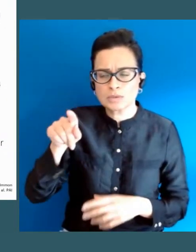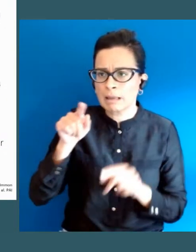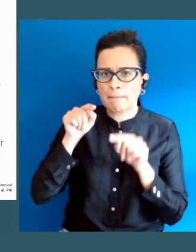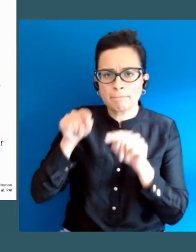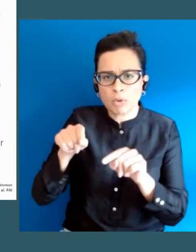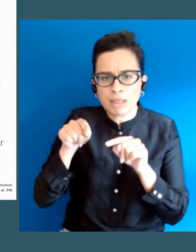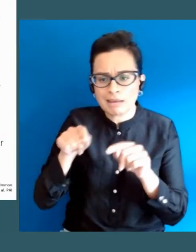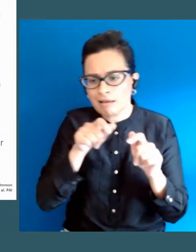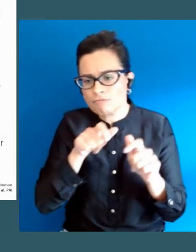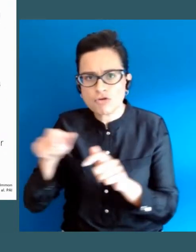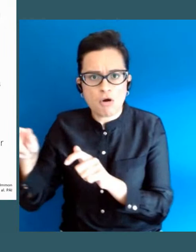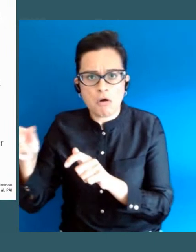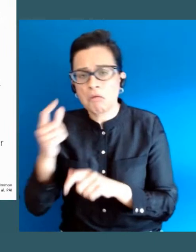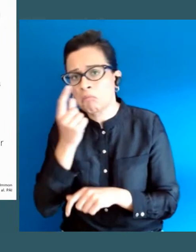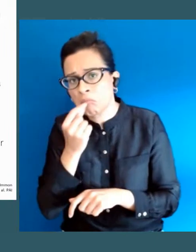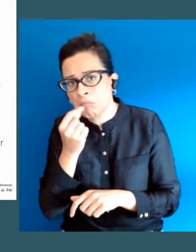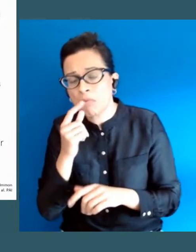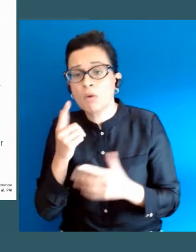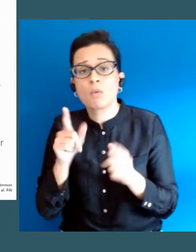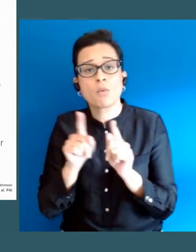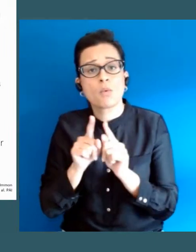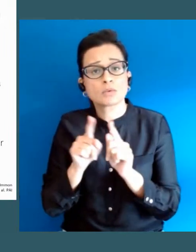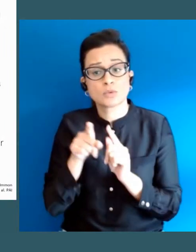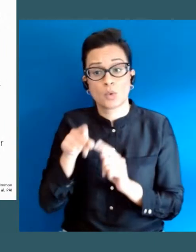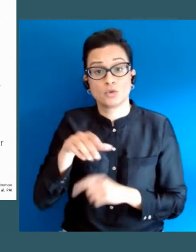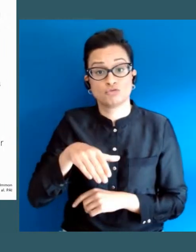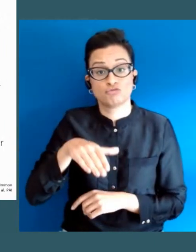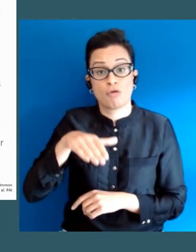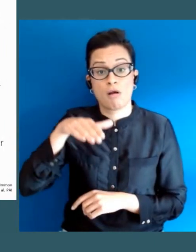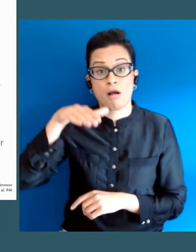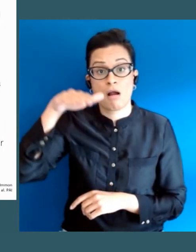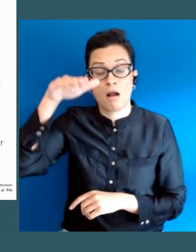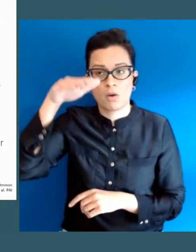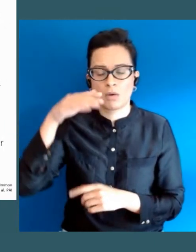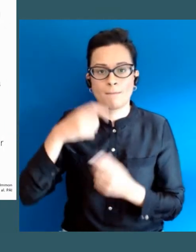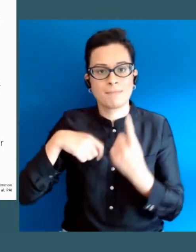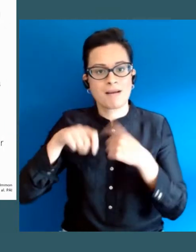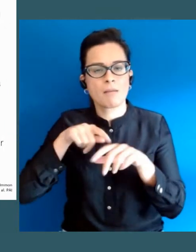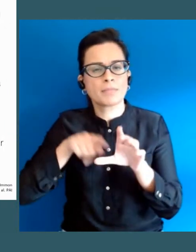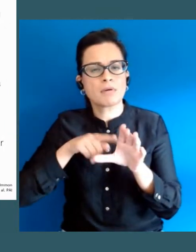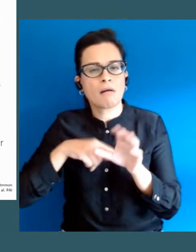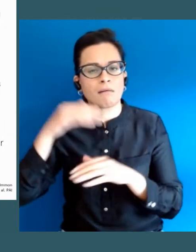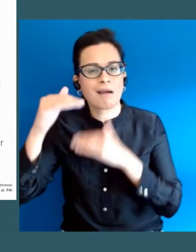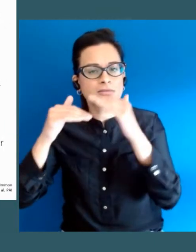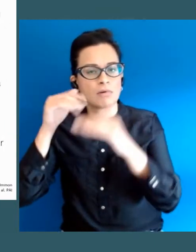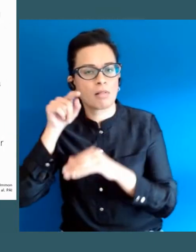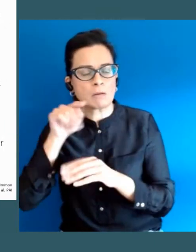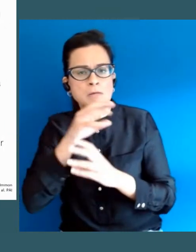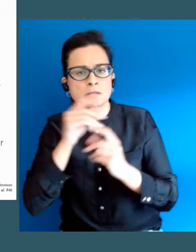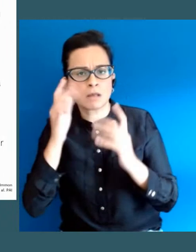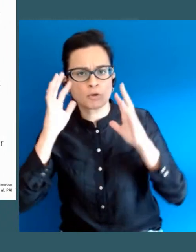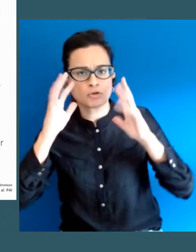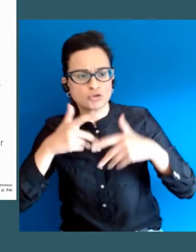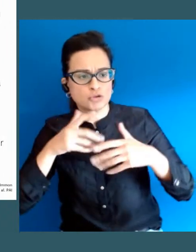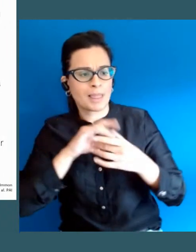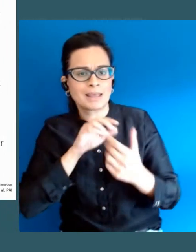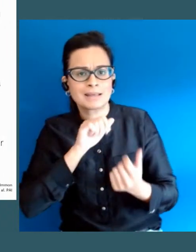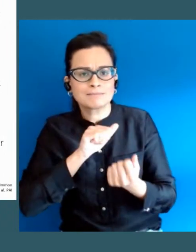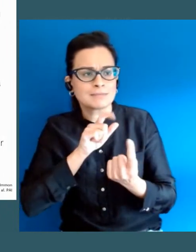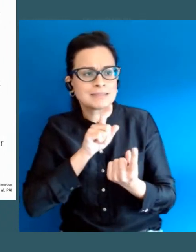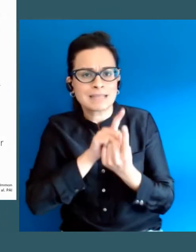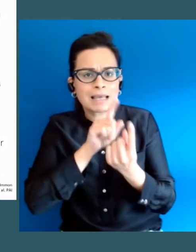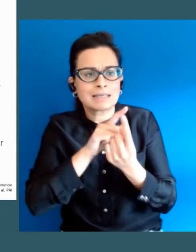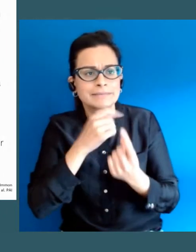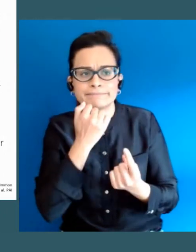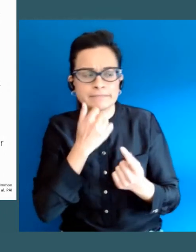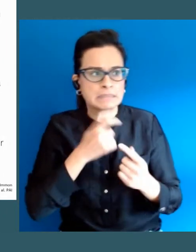also as the child ages and becomes a young adult, there's some concerns around dating anxiety and